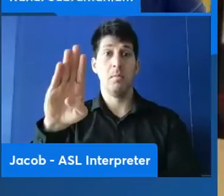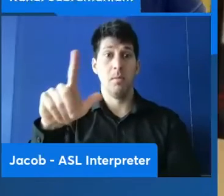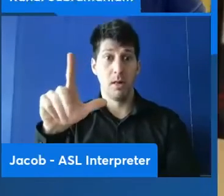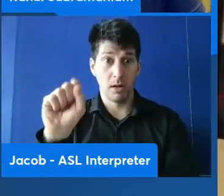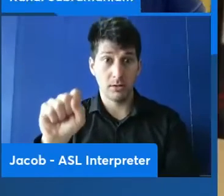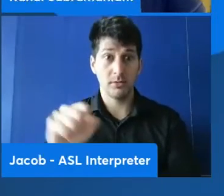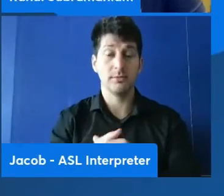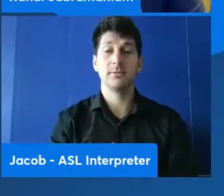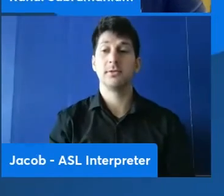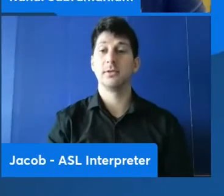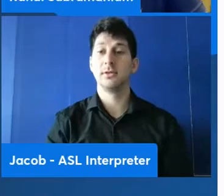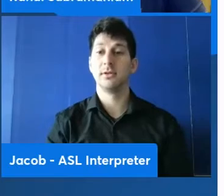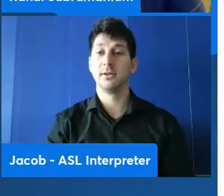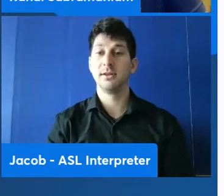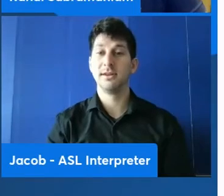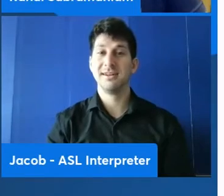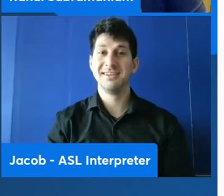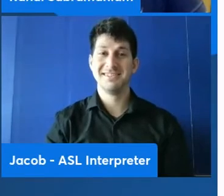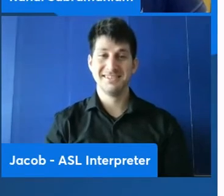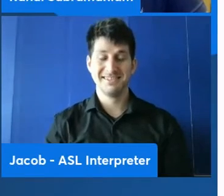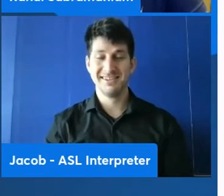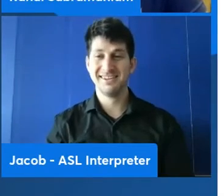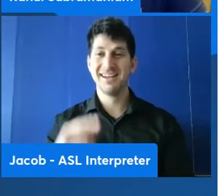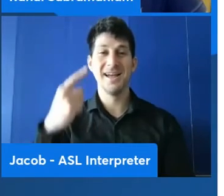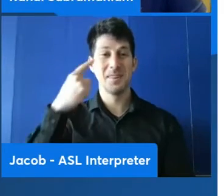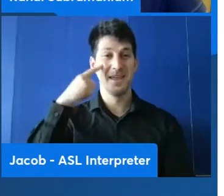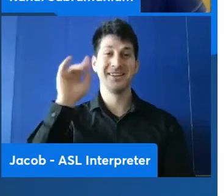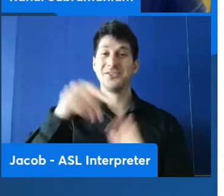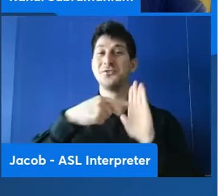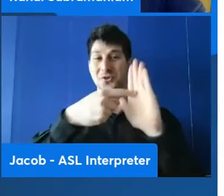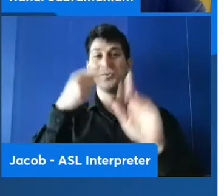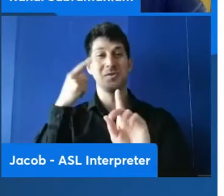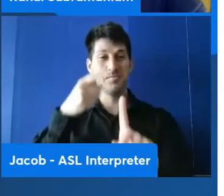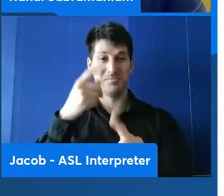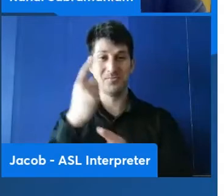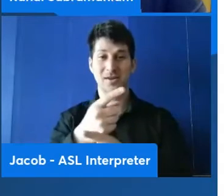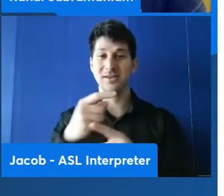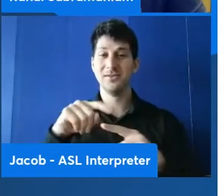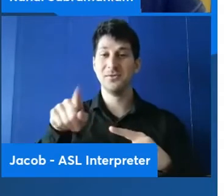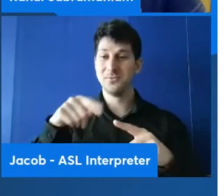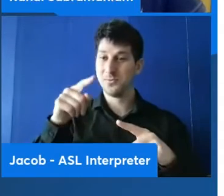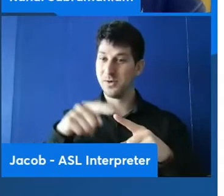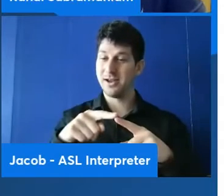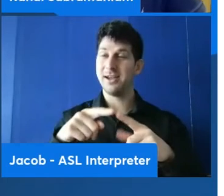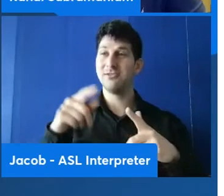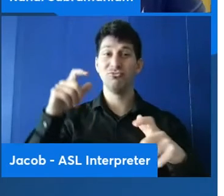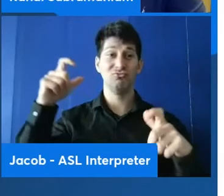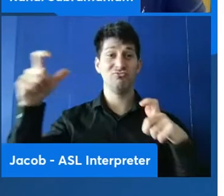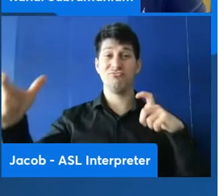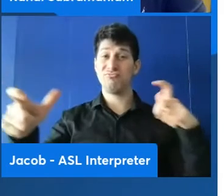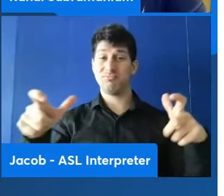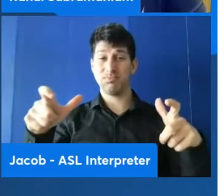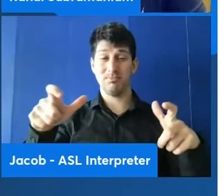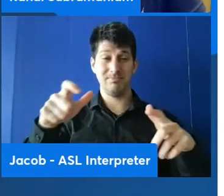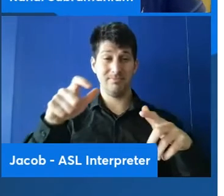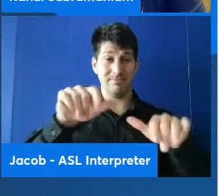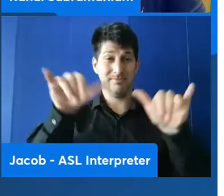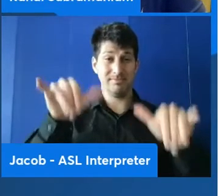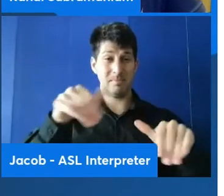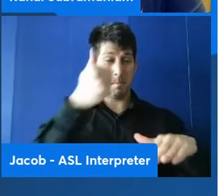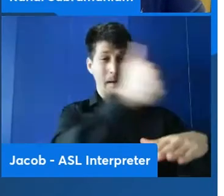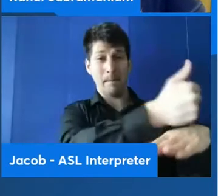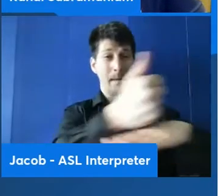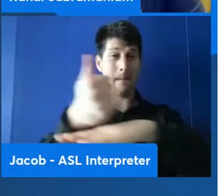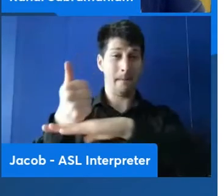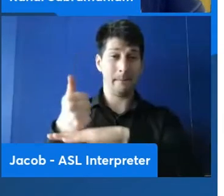BLS. I think that illustrates the point that when you have these large distributed systems, you really have